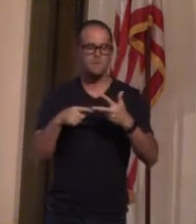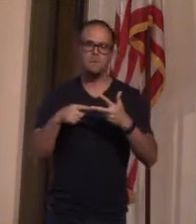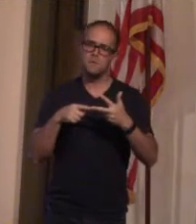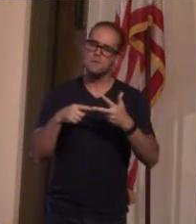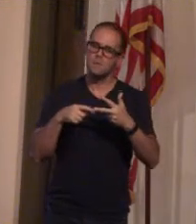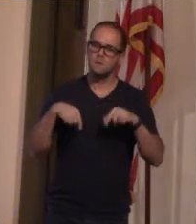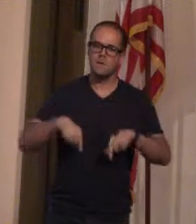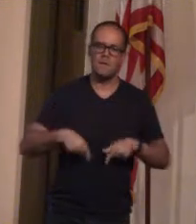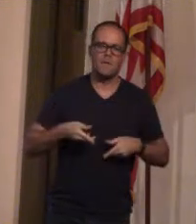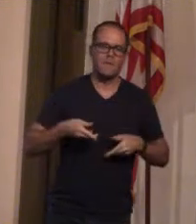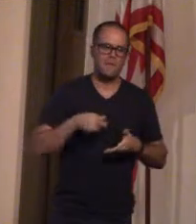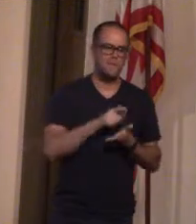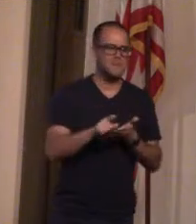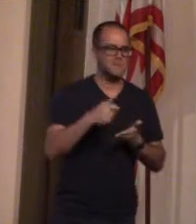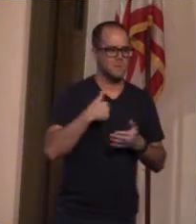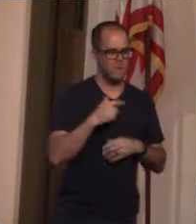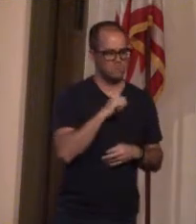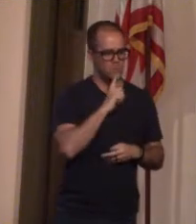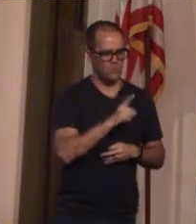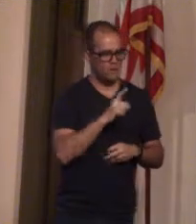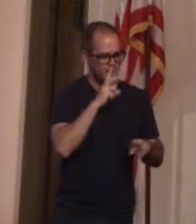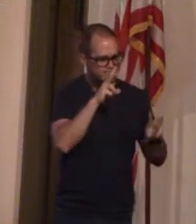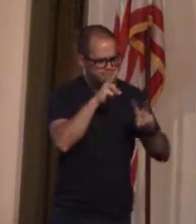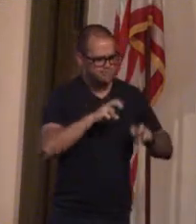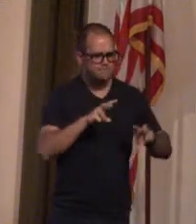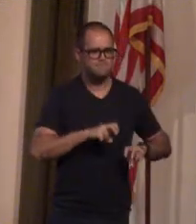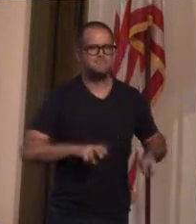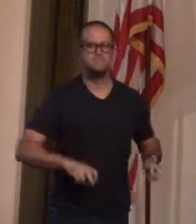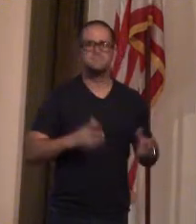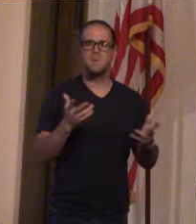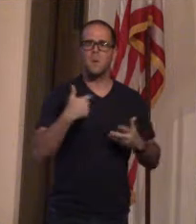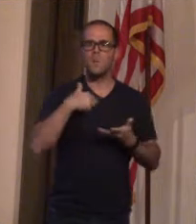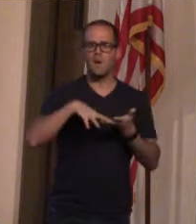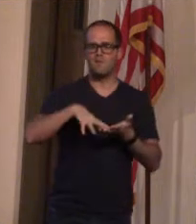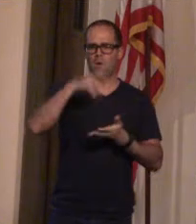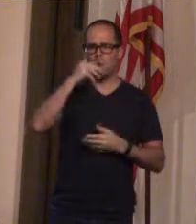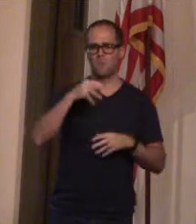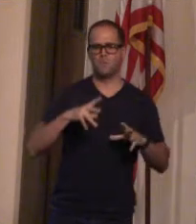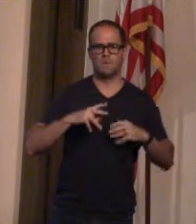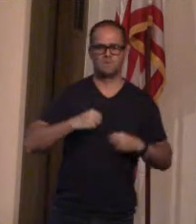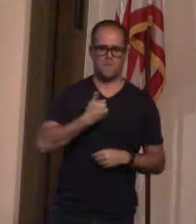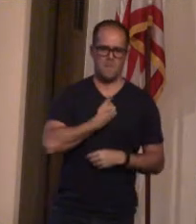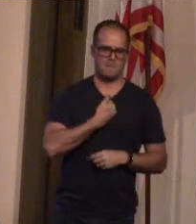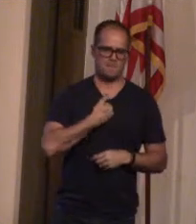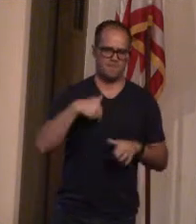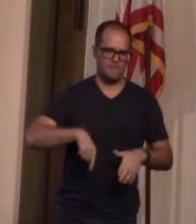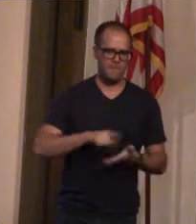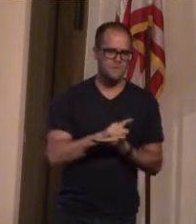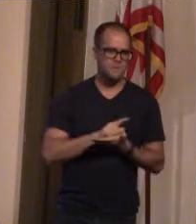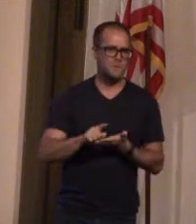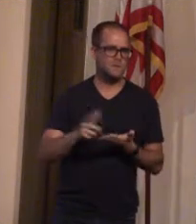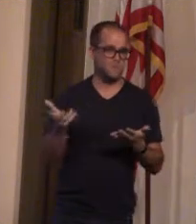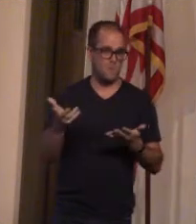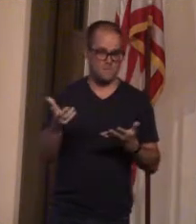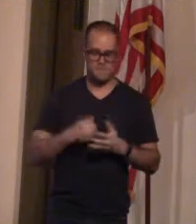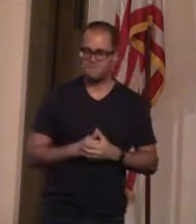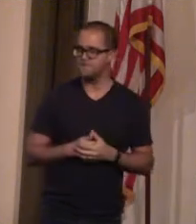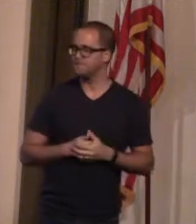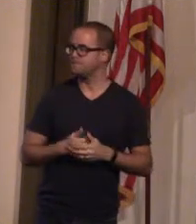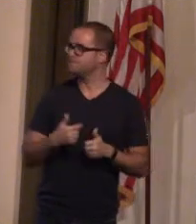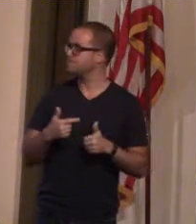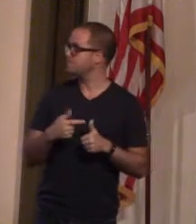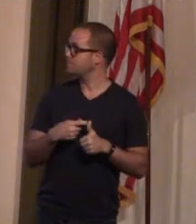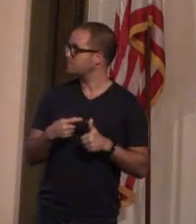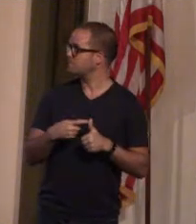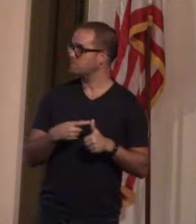So within the criteria of this work, interests, and community, this week I've been